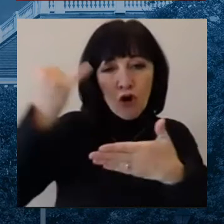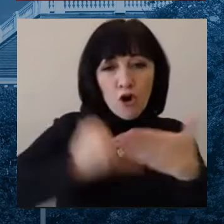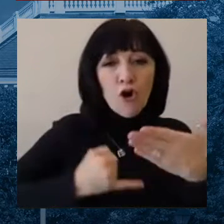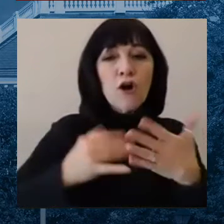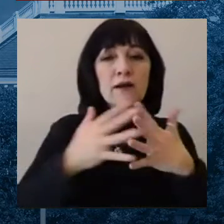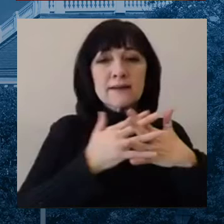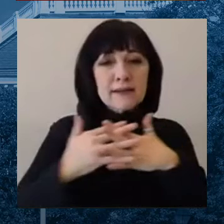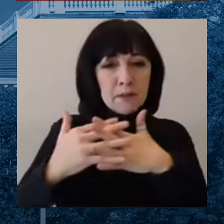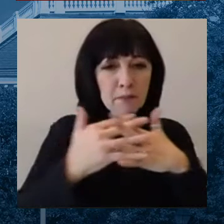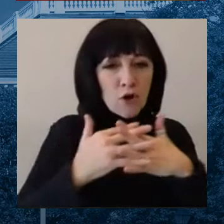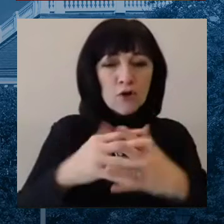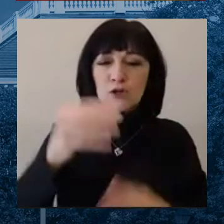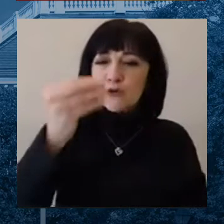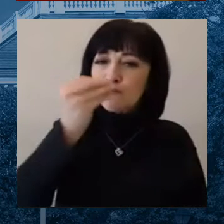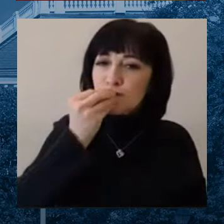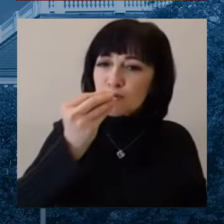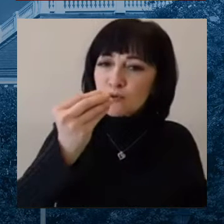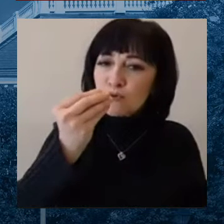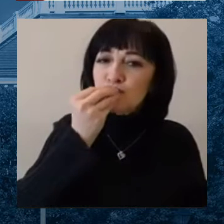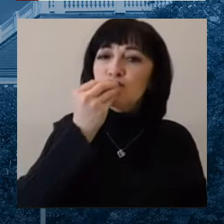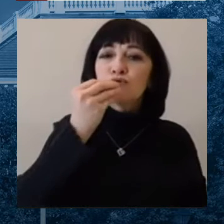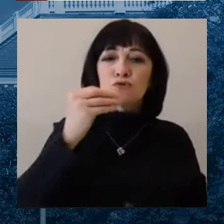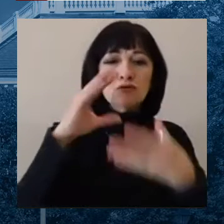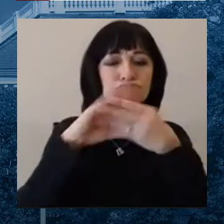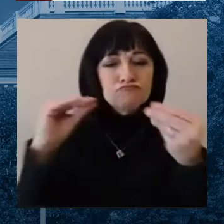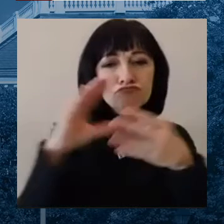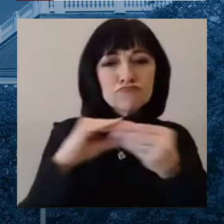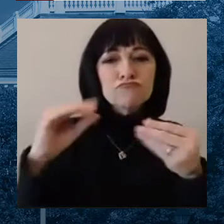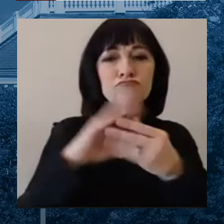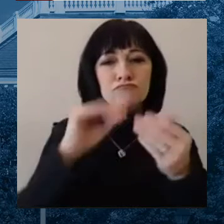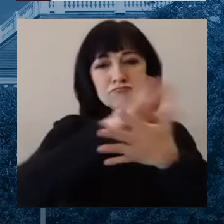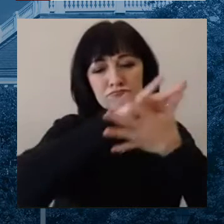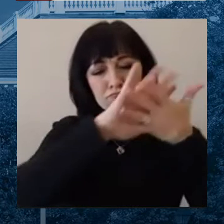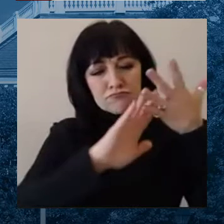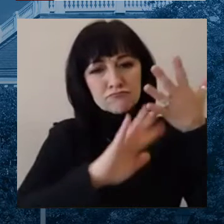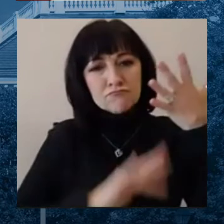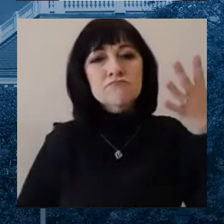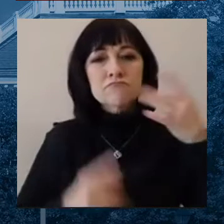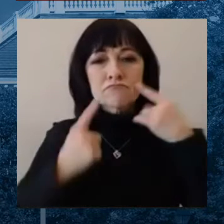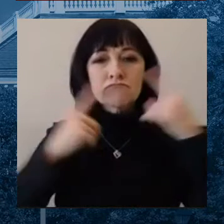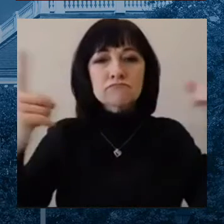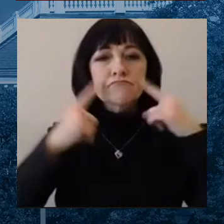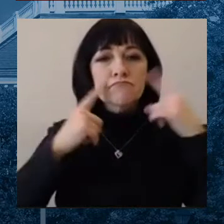talk, contributions and achievements of Black Americans, the